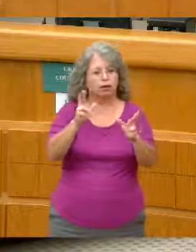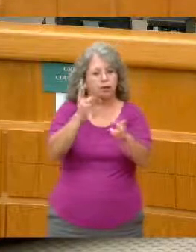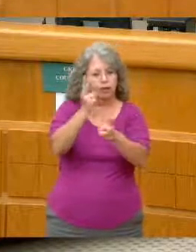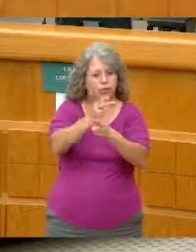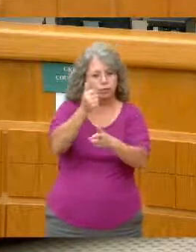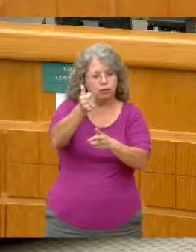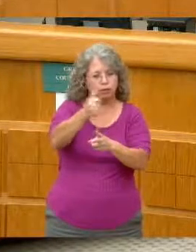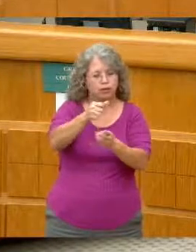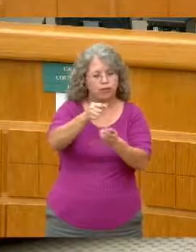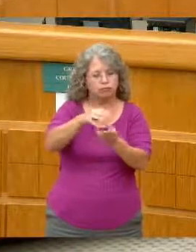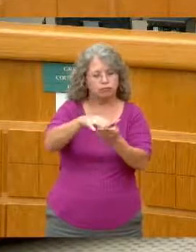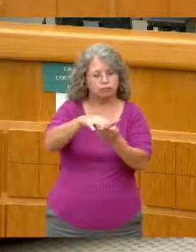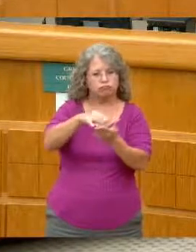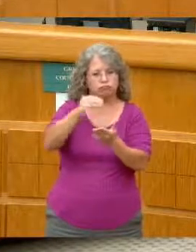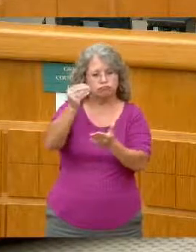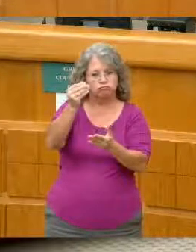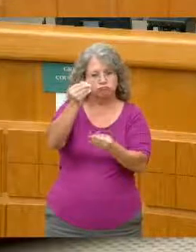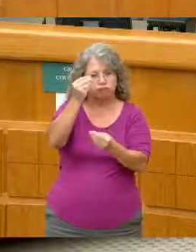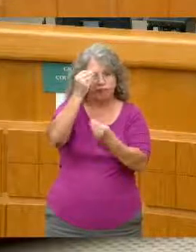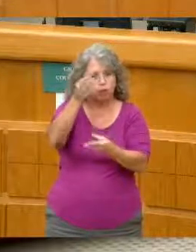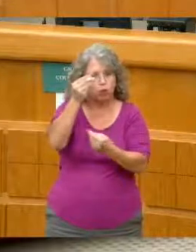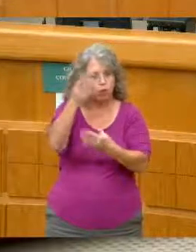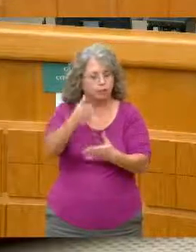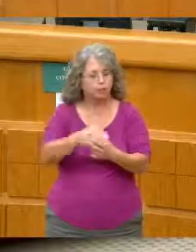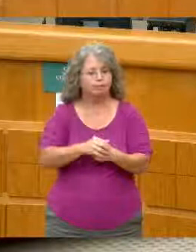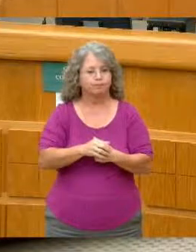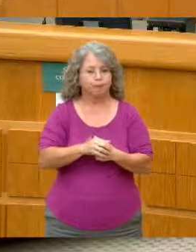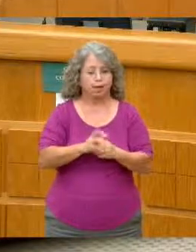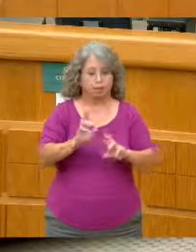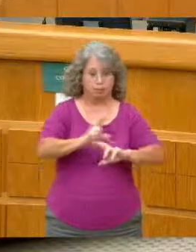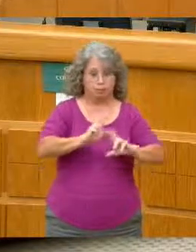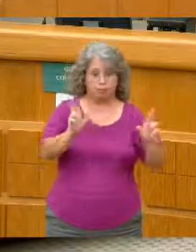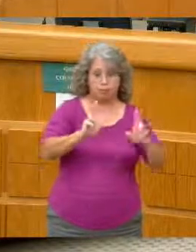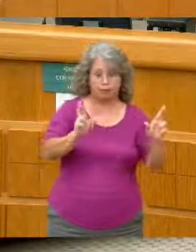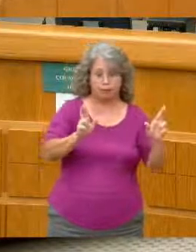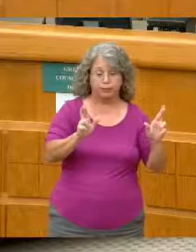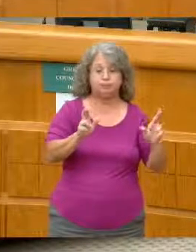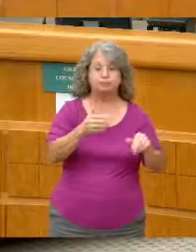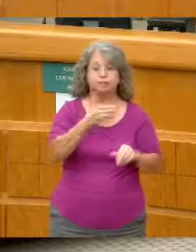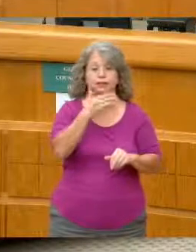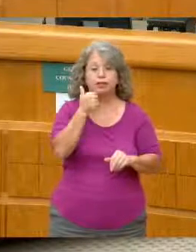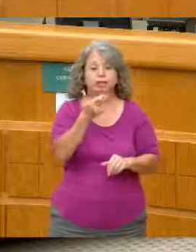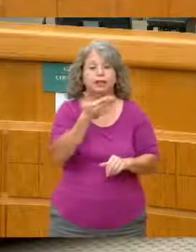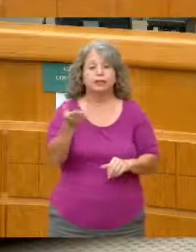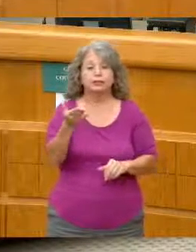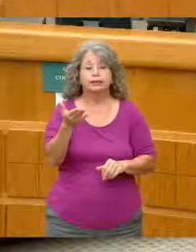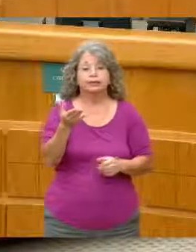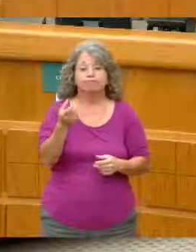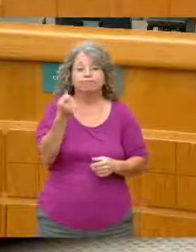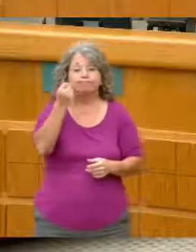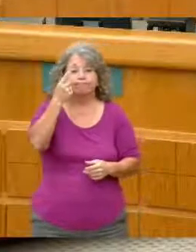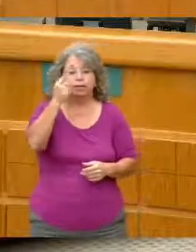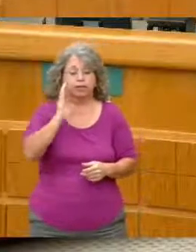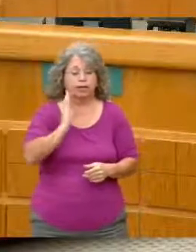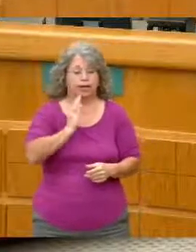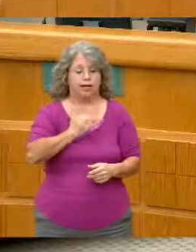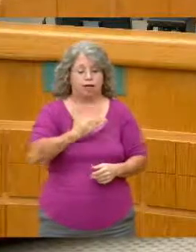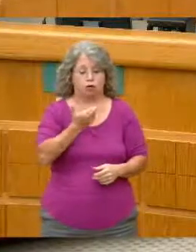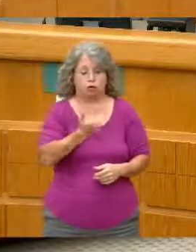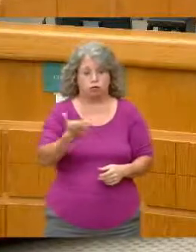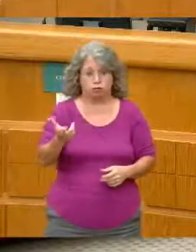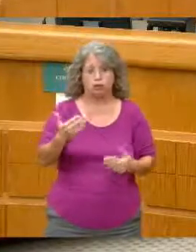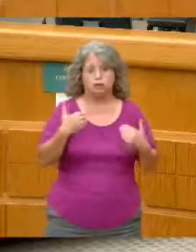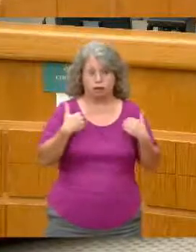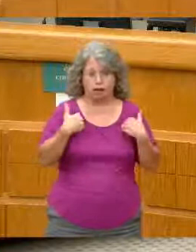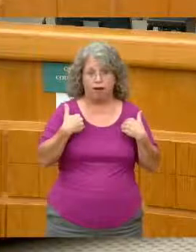and let's stay very much informed. To be prepared, I think the best thing to do is to really understand our